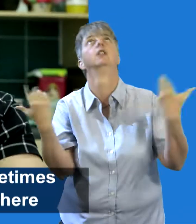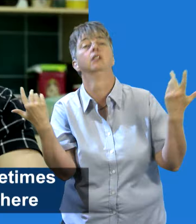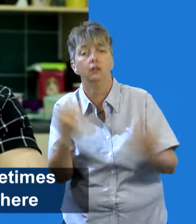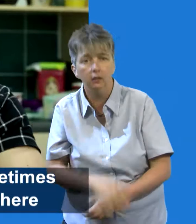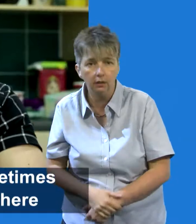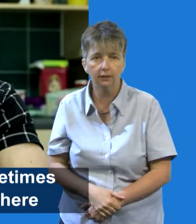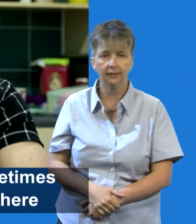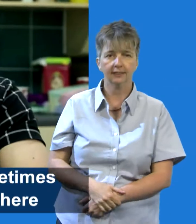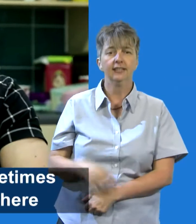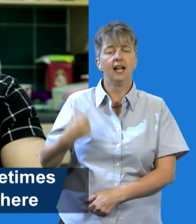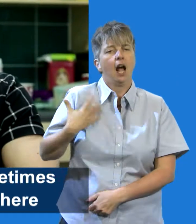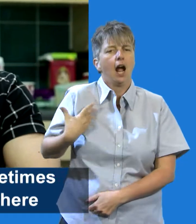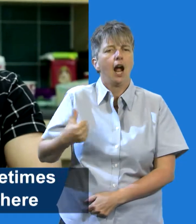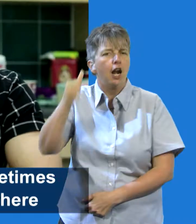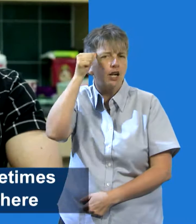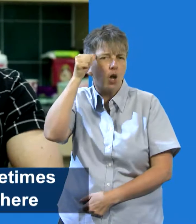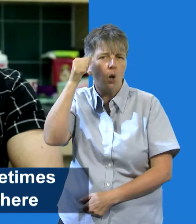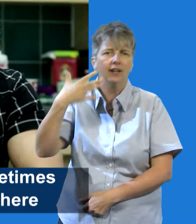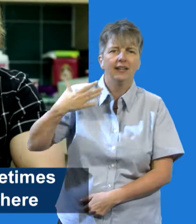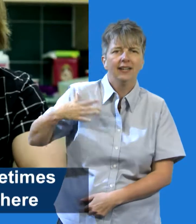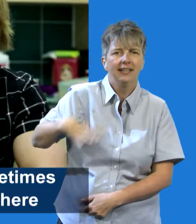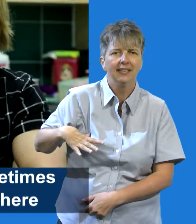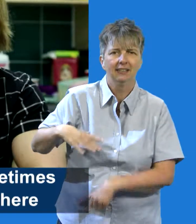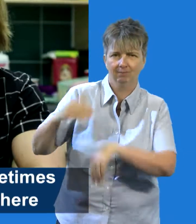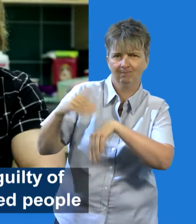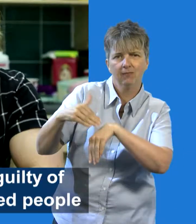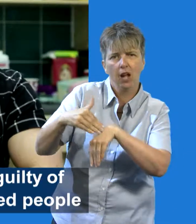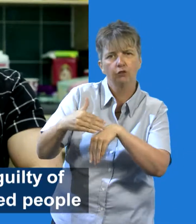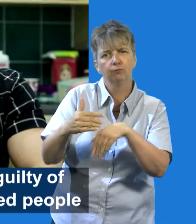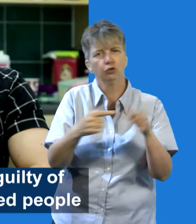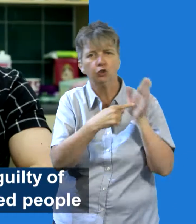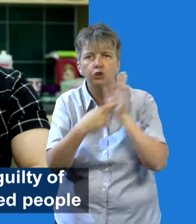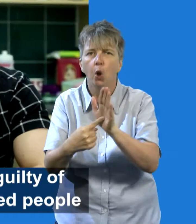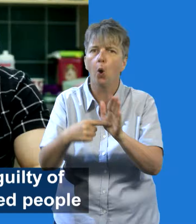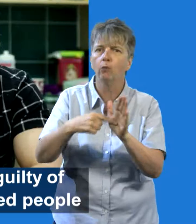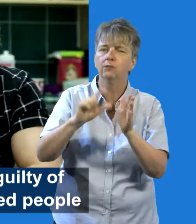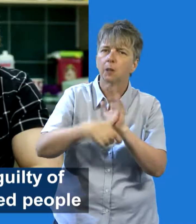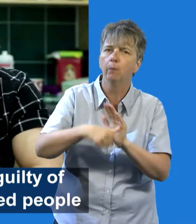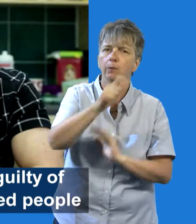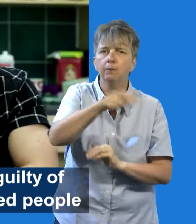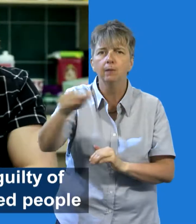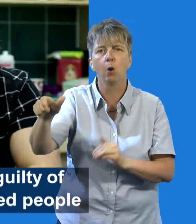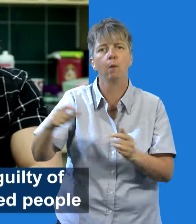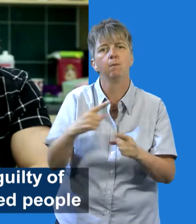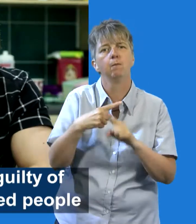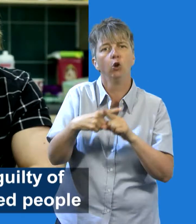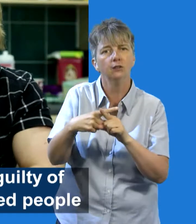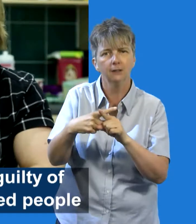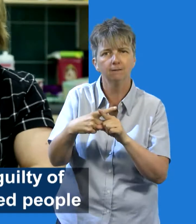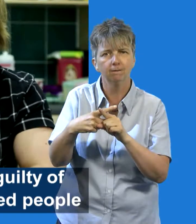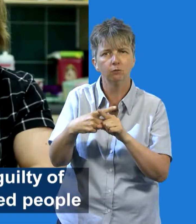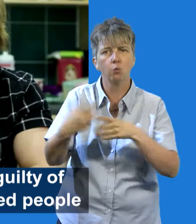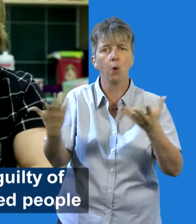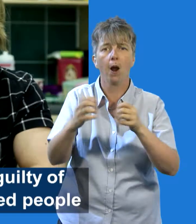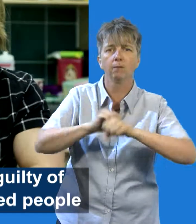think even the charities that are sometimes there to represent and be there to support disabled people are guilty of